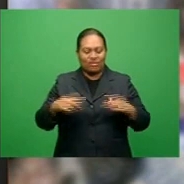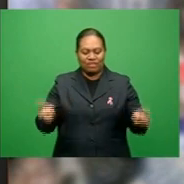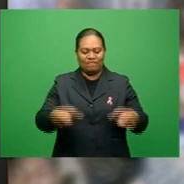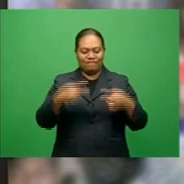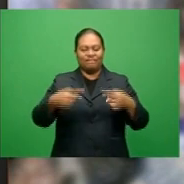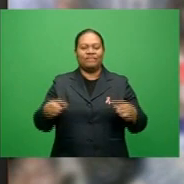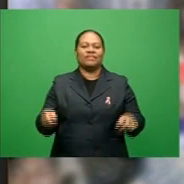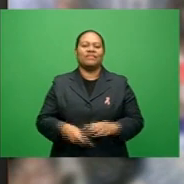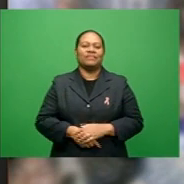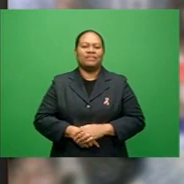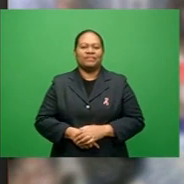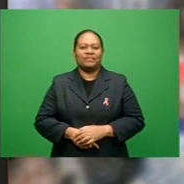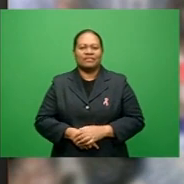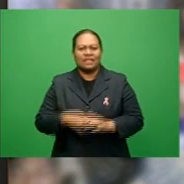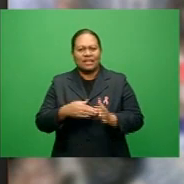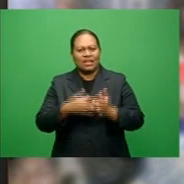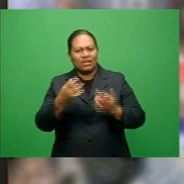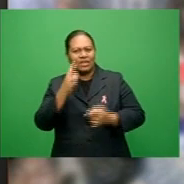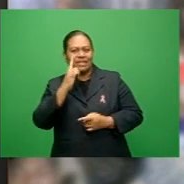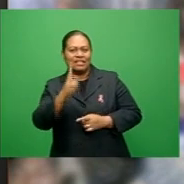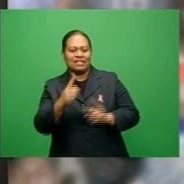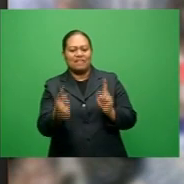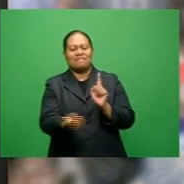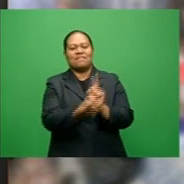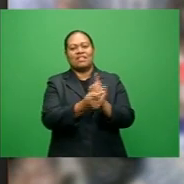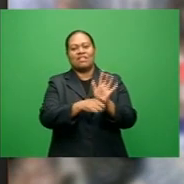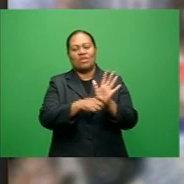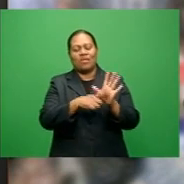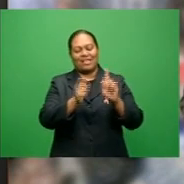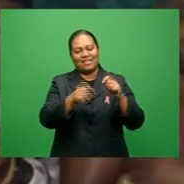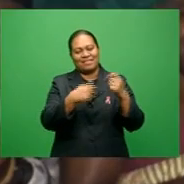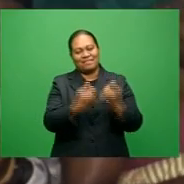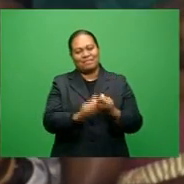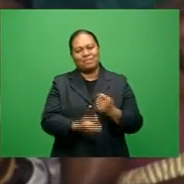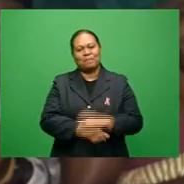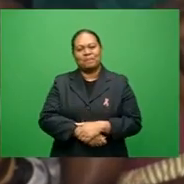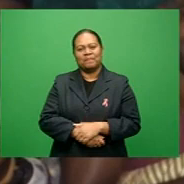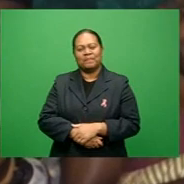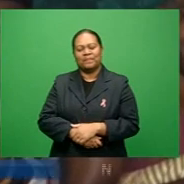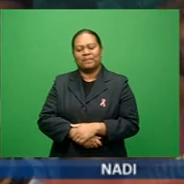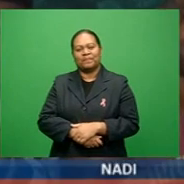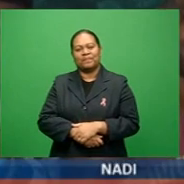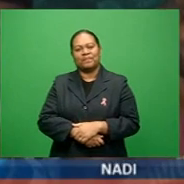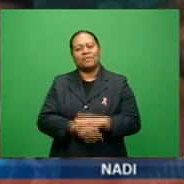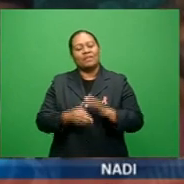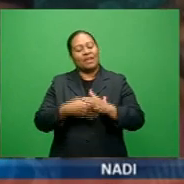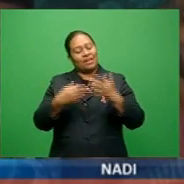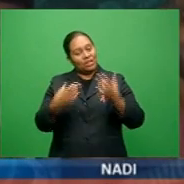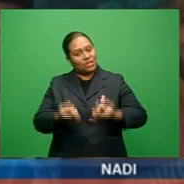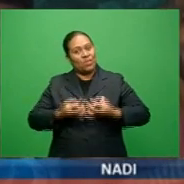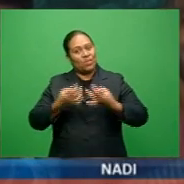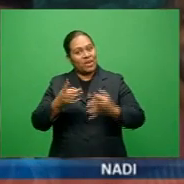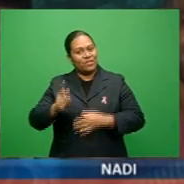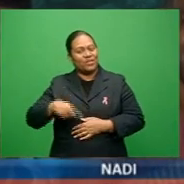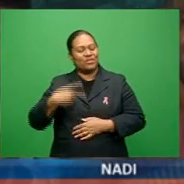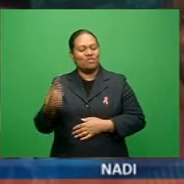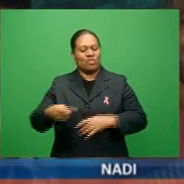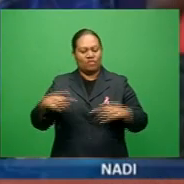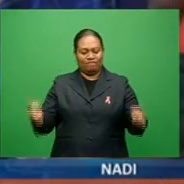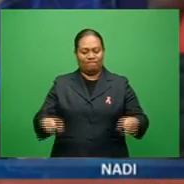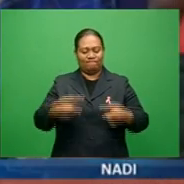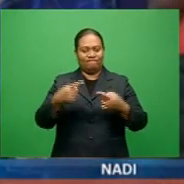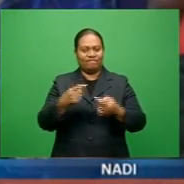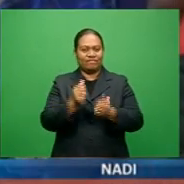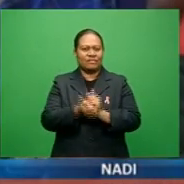Felipe Naikaso caught up with the team in Rawa and files this report. Relaxed and ready for tomorrow's crucial match,